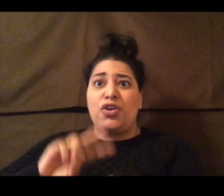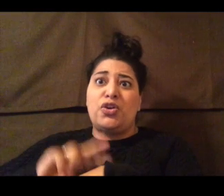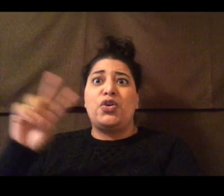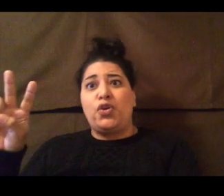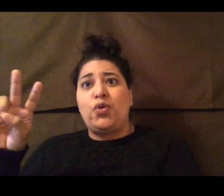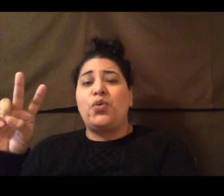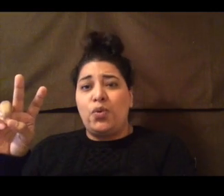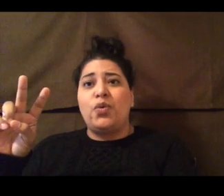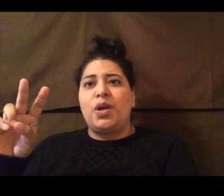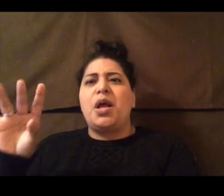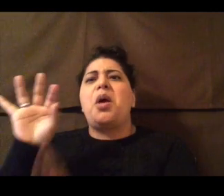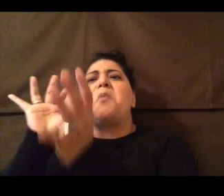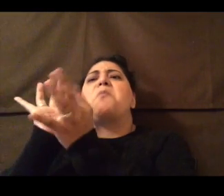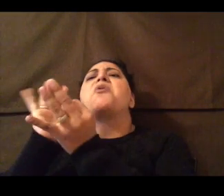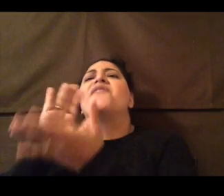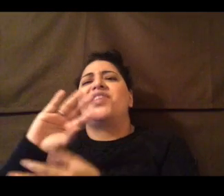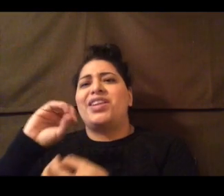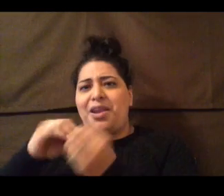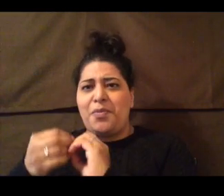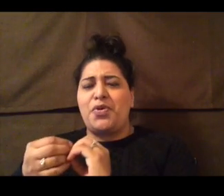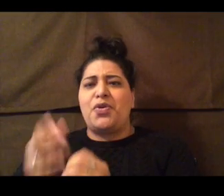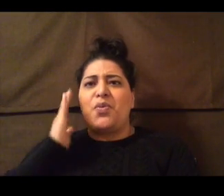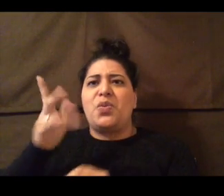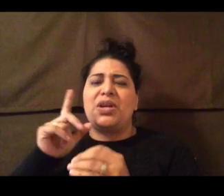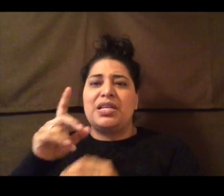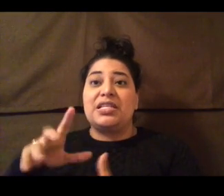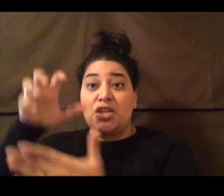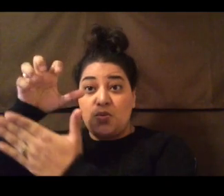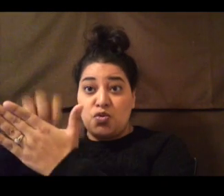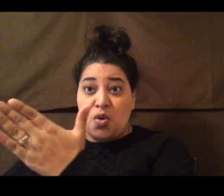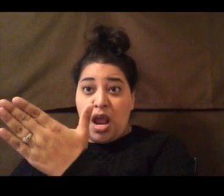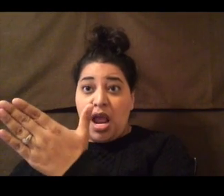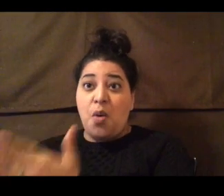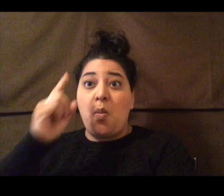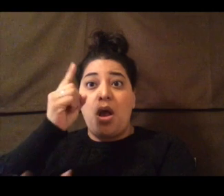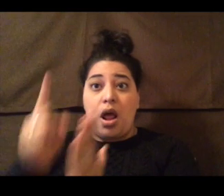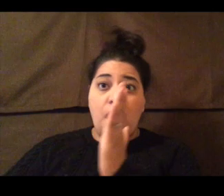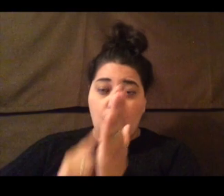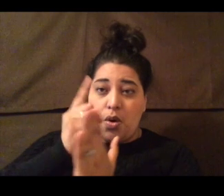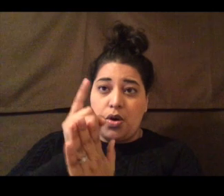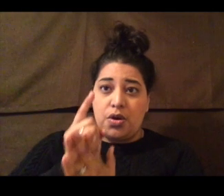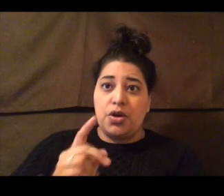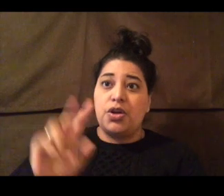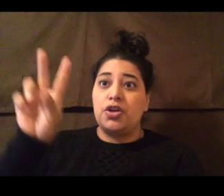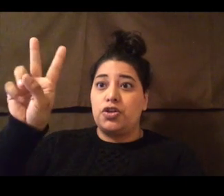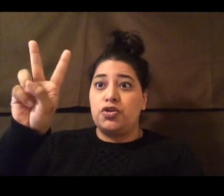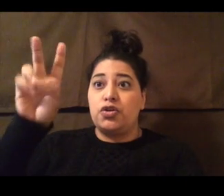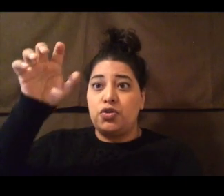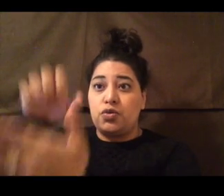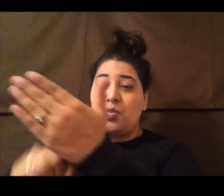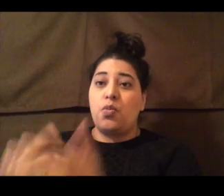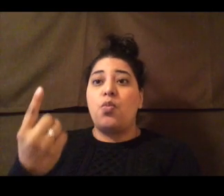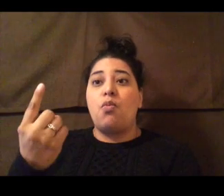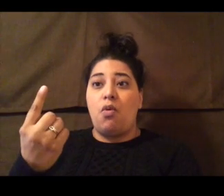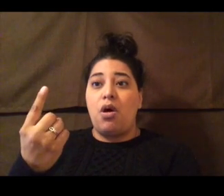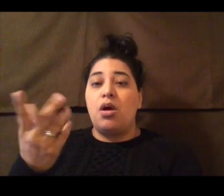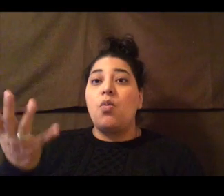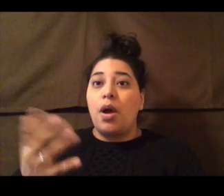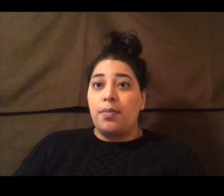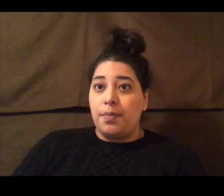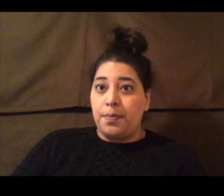So we're going to subtract 1 hour, okay? And if you take away an hour from 2 o'clock, you're going to get 1